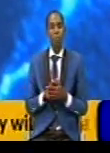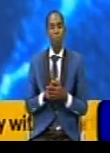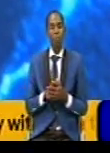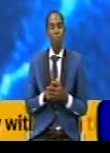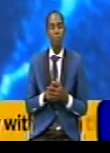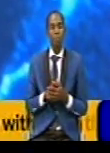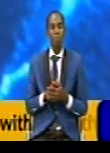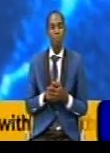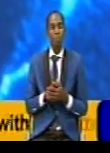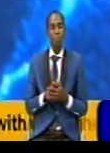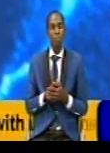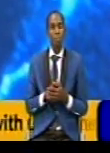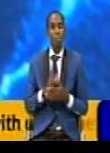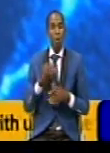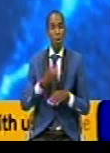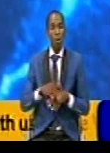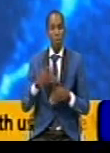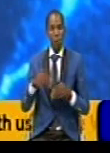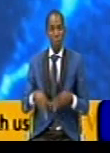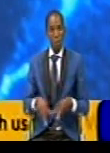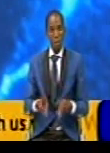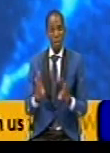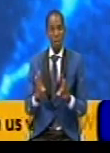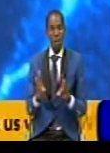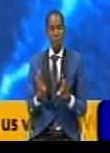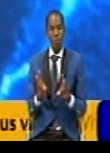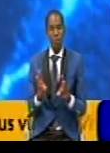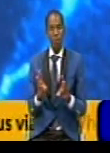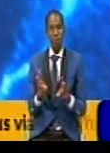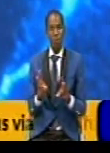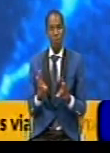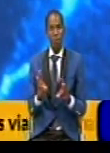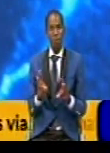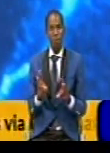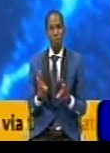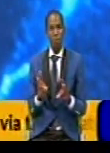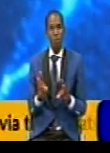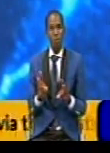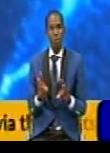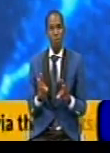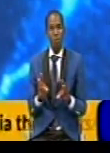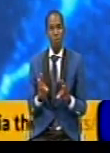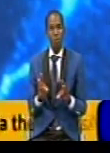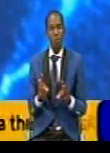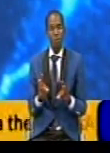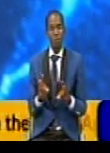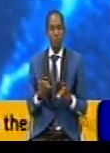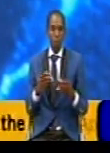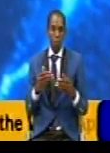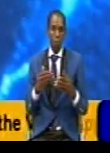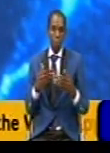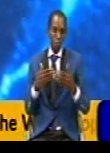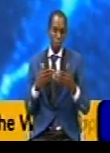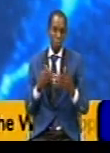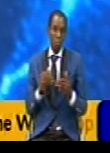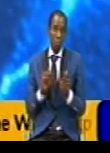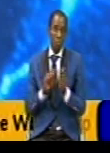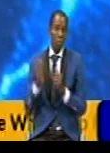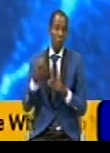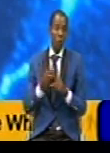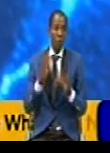choir practice at Rumeme Old Group. On the way at Insirim